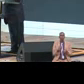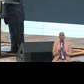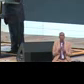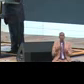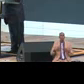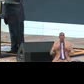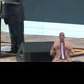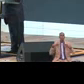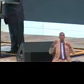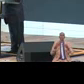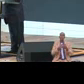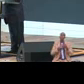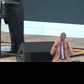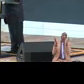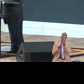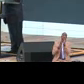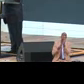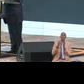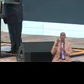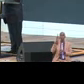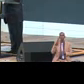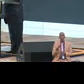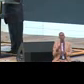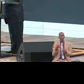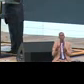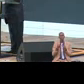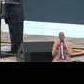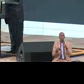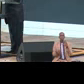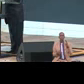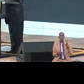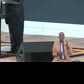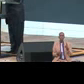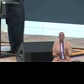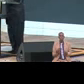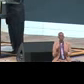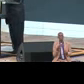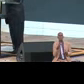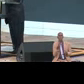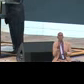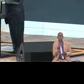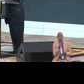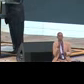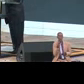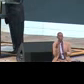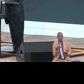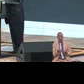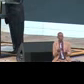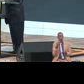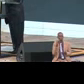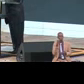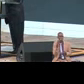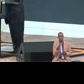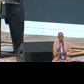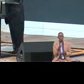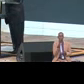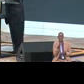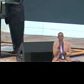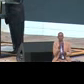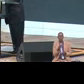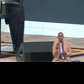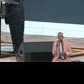and glorified God. Verse 16, ought not this woman, being